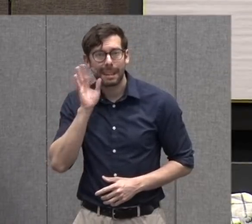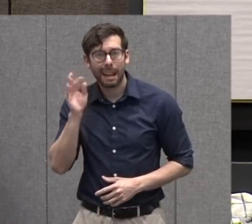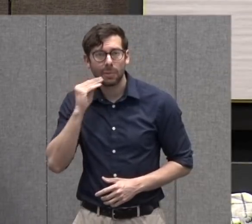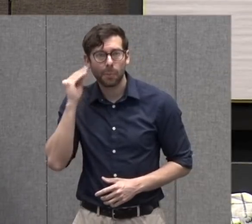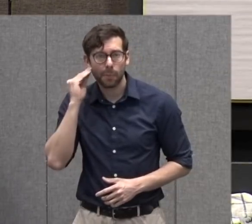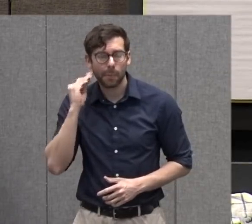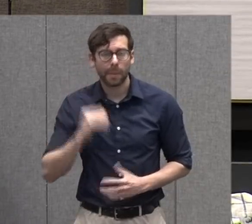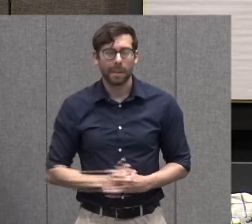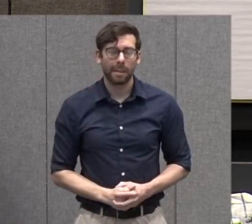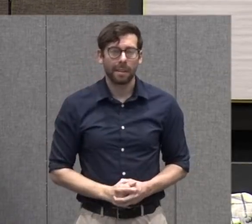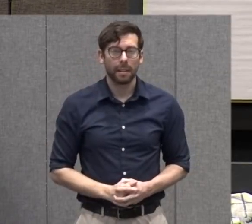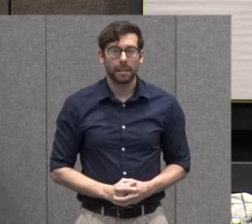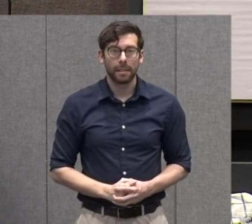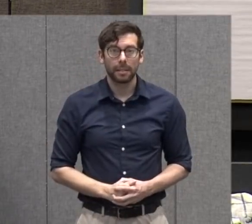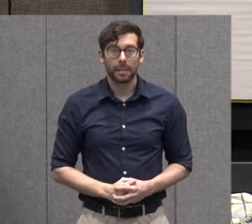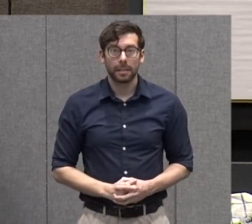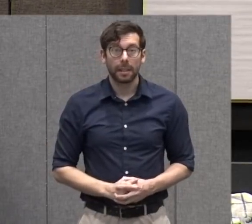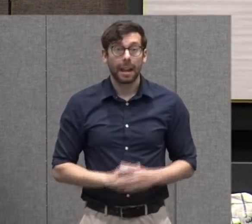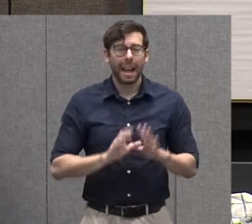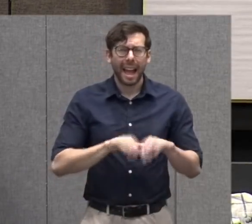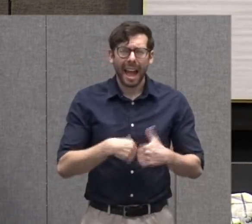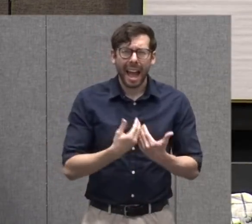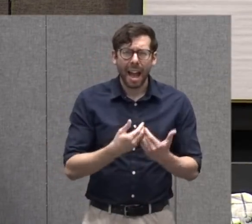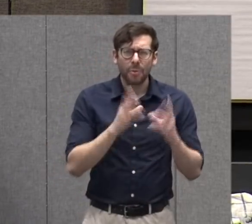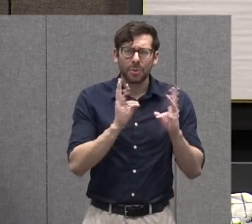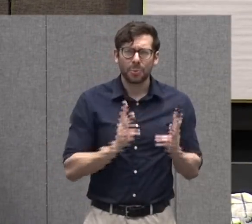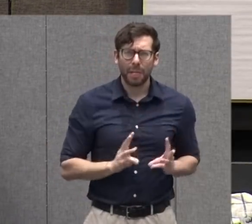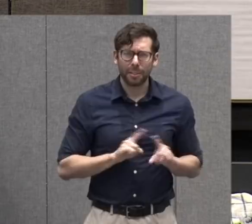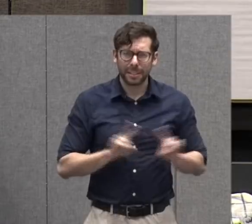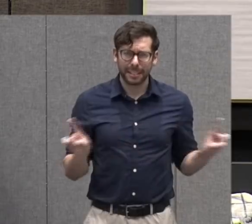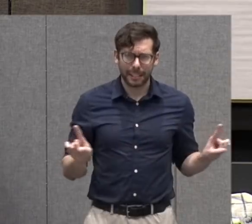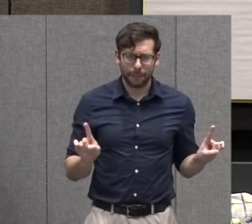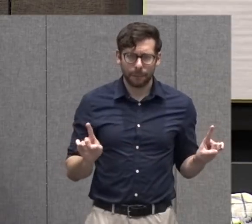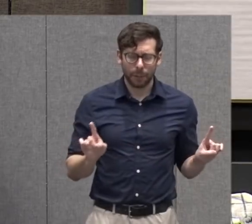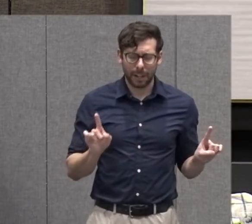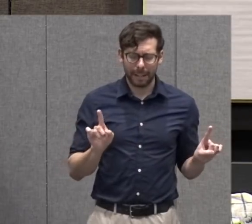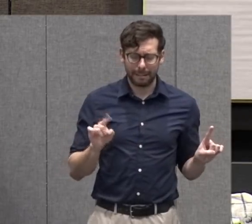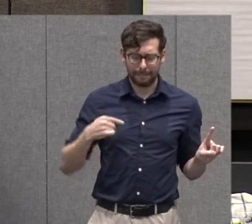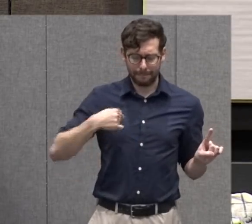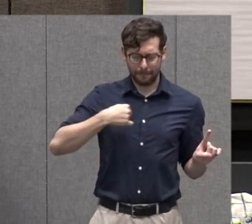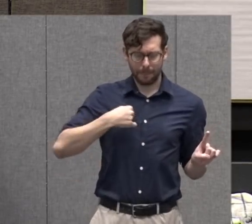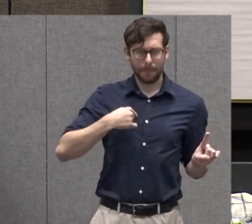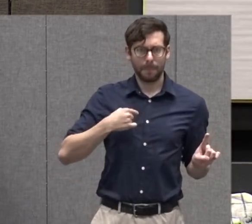How is the weather different where I am and where my cat lives?